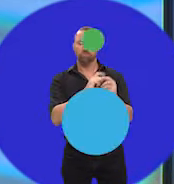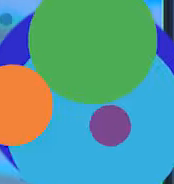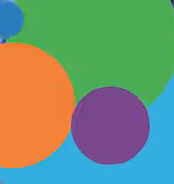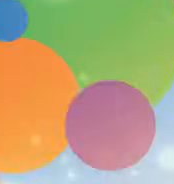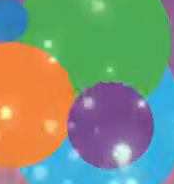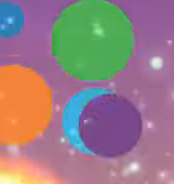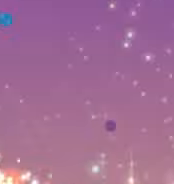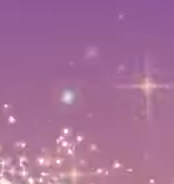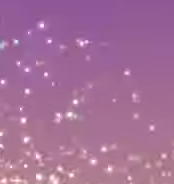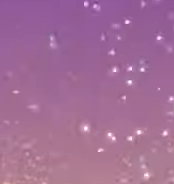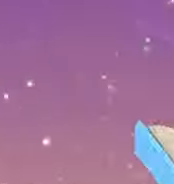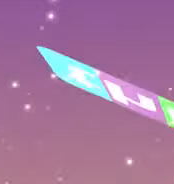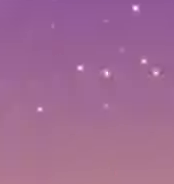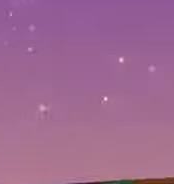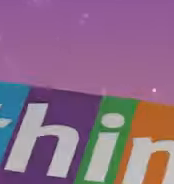L.